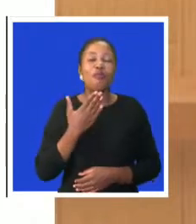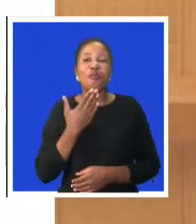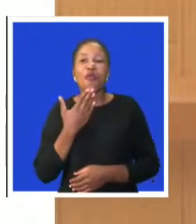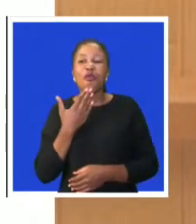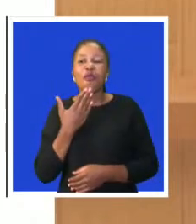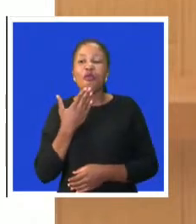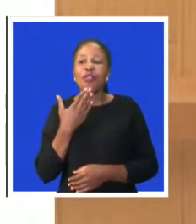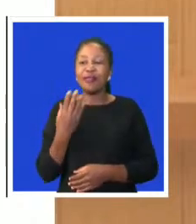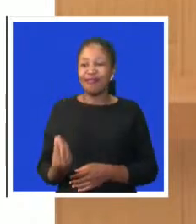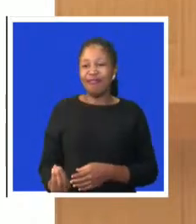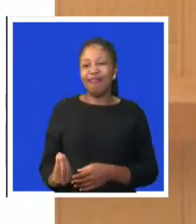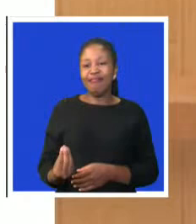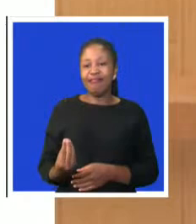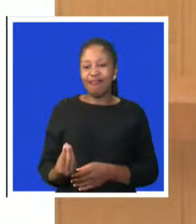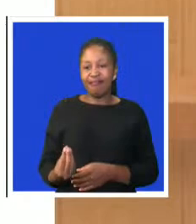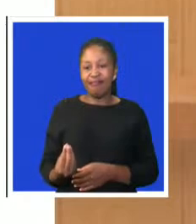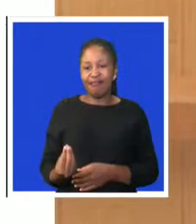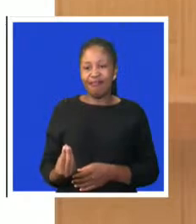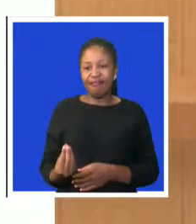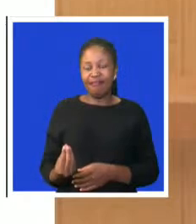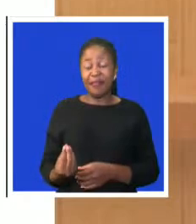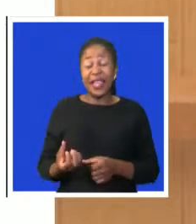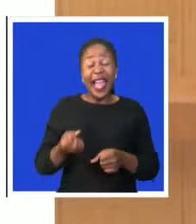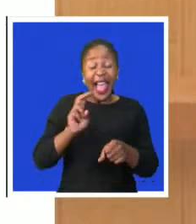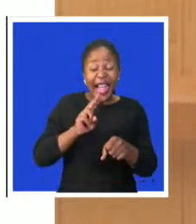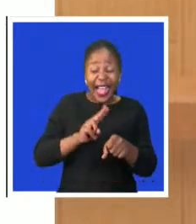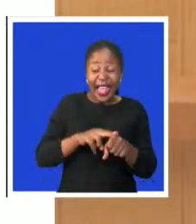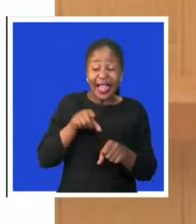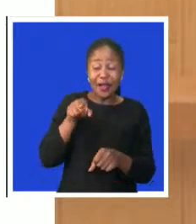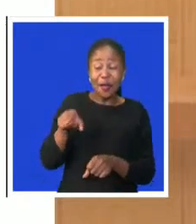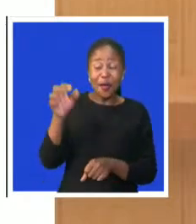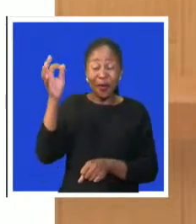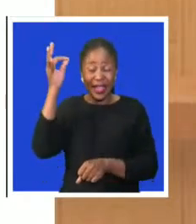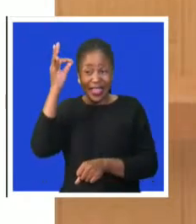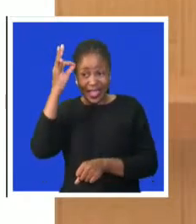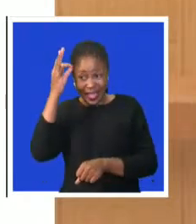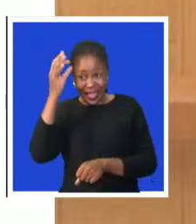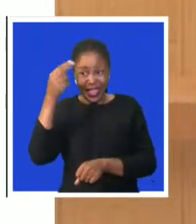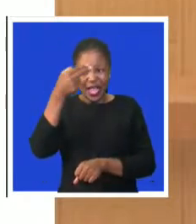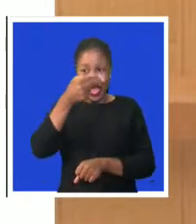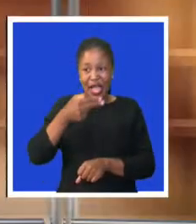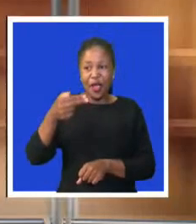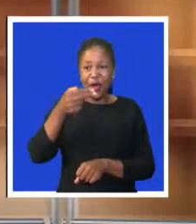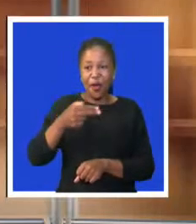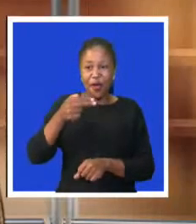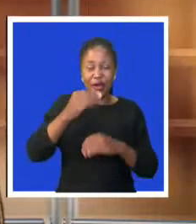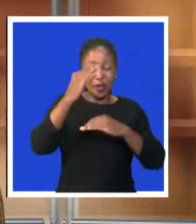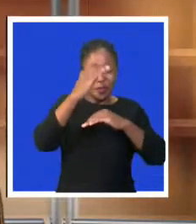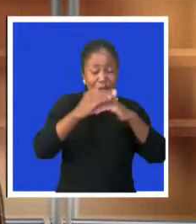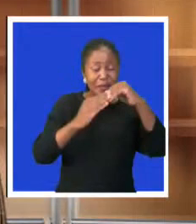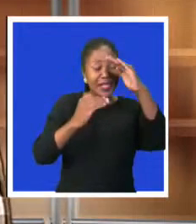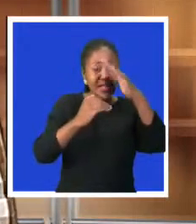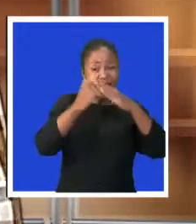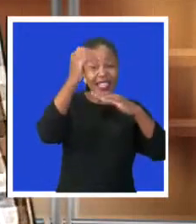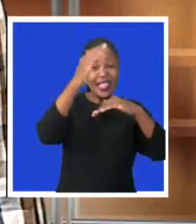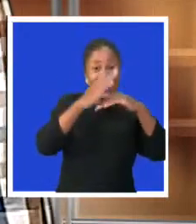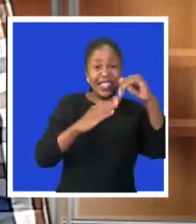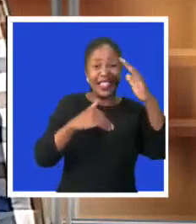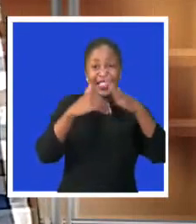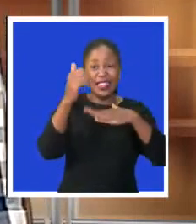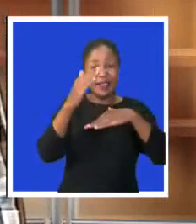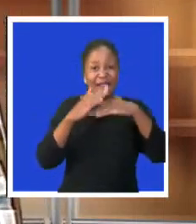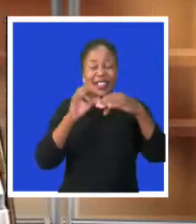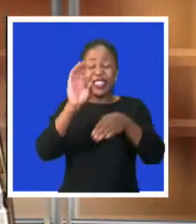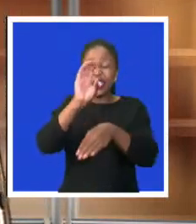Great rebuilt the temple at Jerusalem. This led to him being favored by